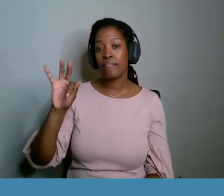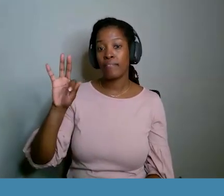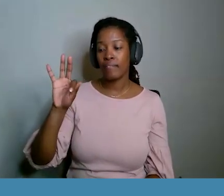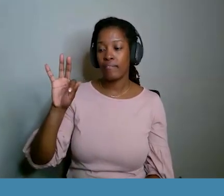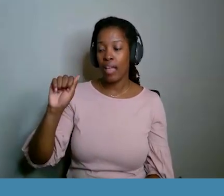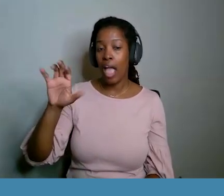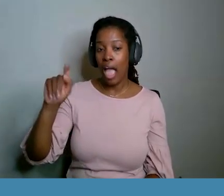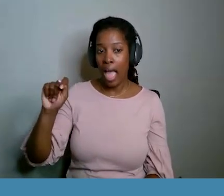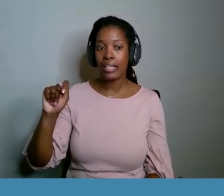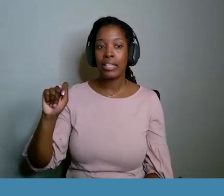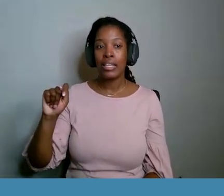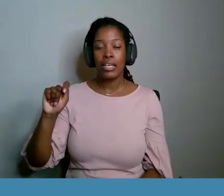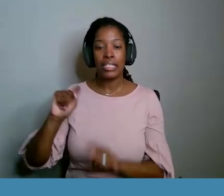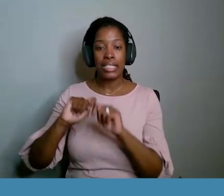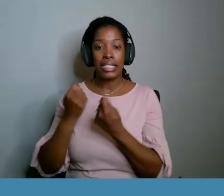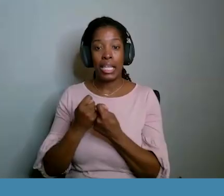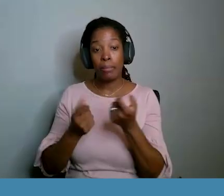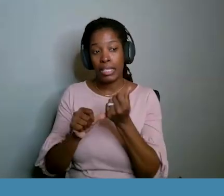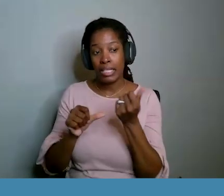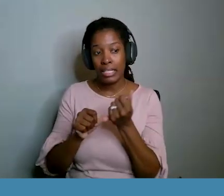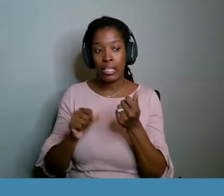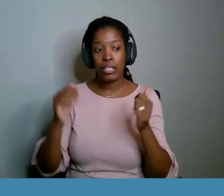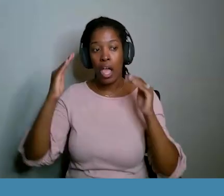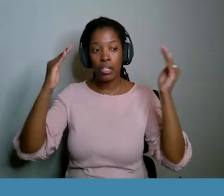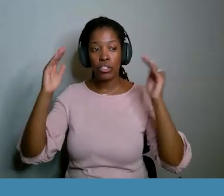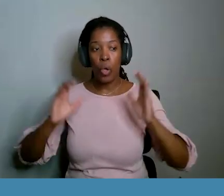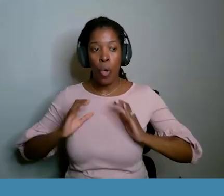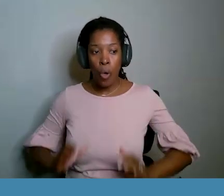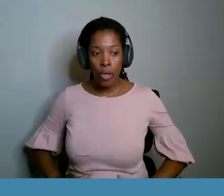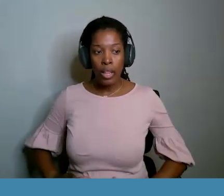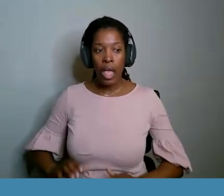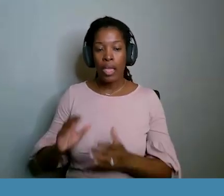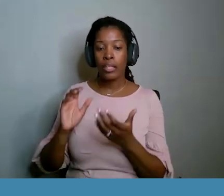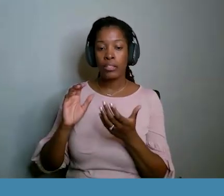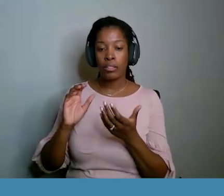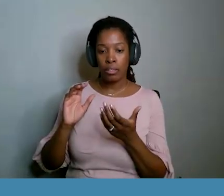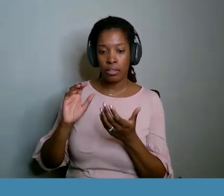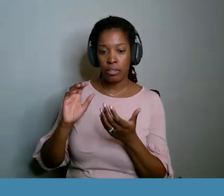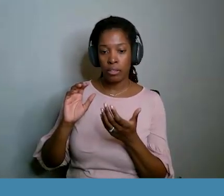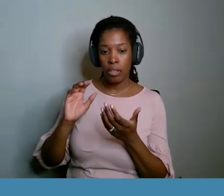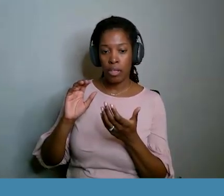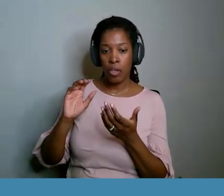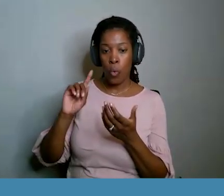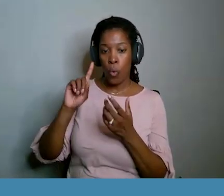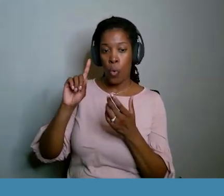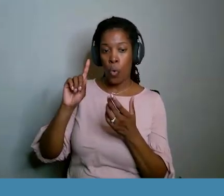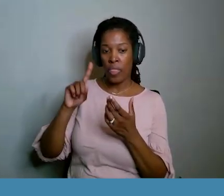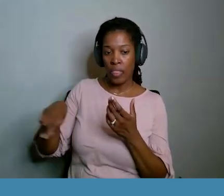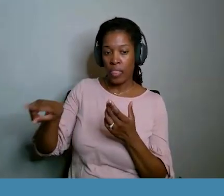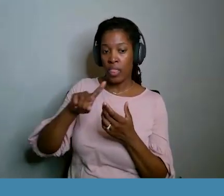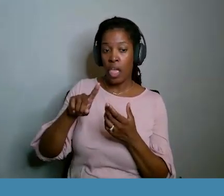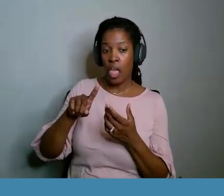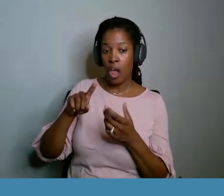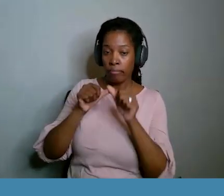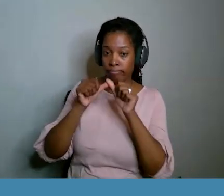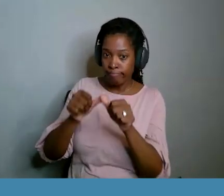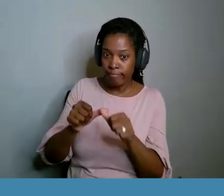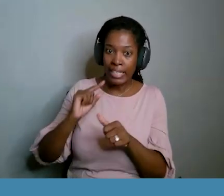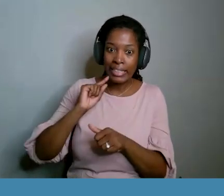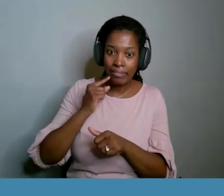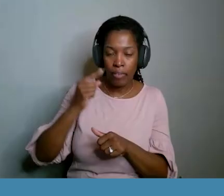with severe and persistent mental illness. And so really what they're looking for when the managing entities